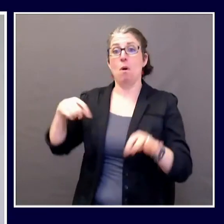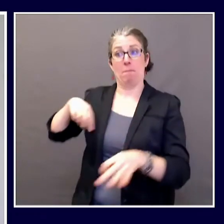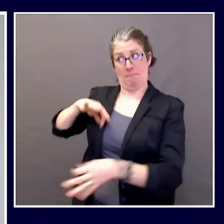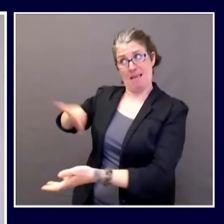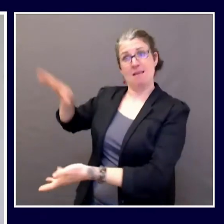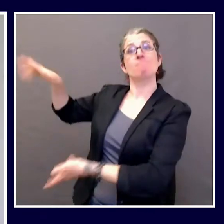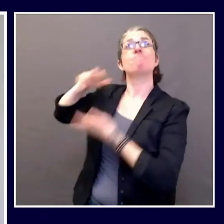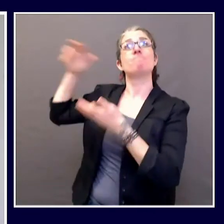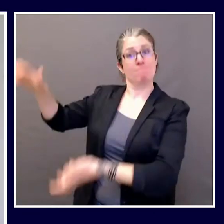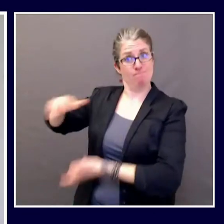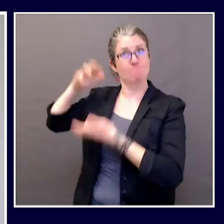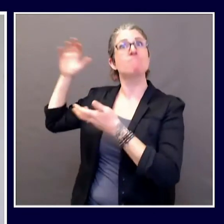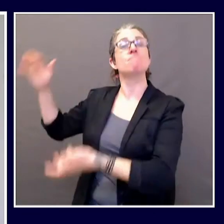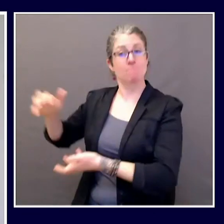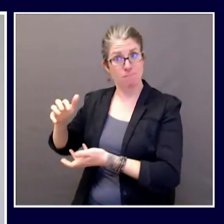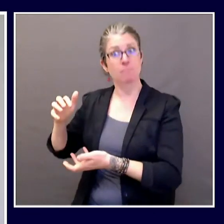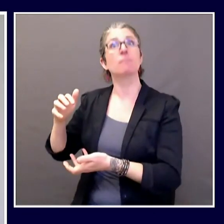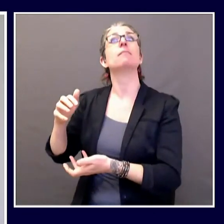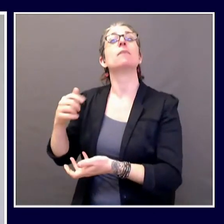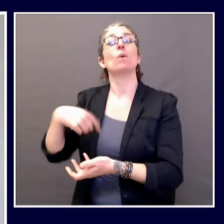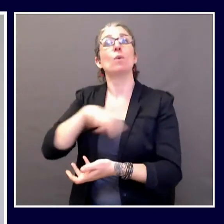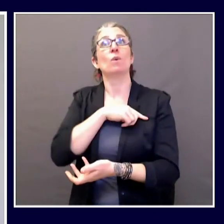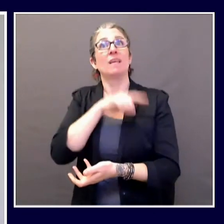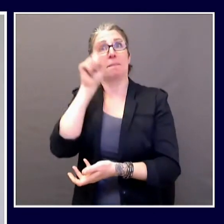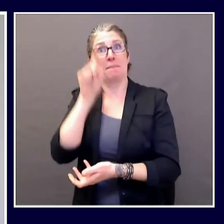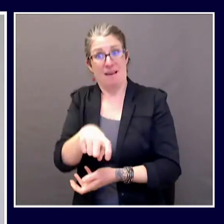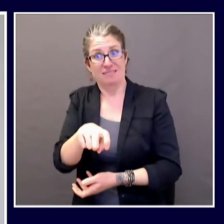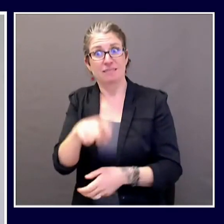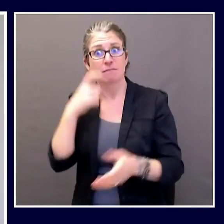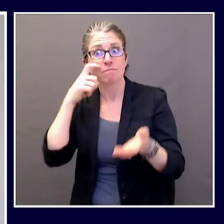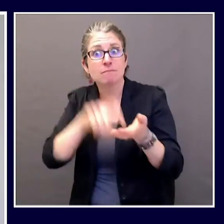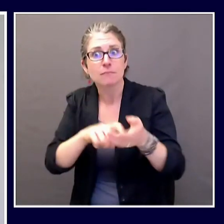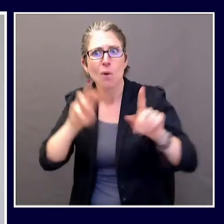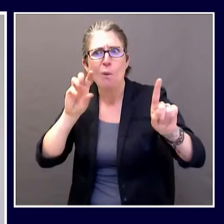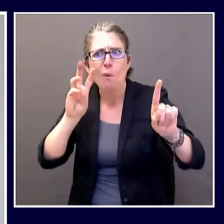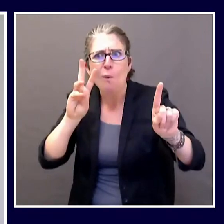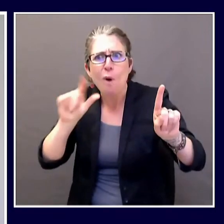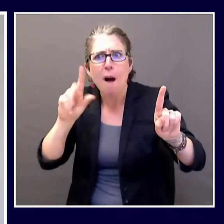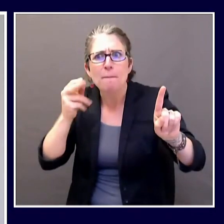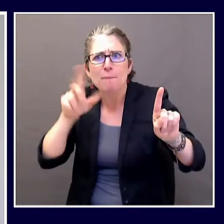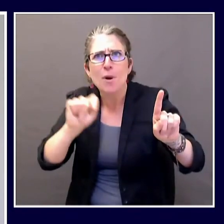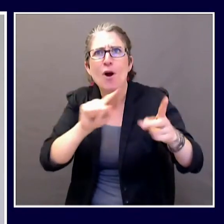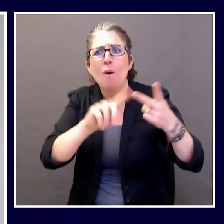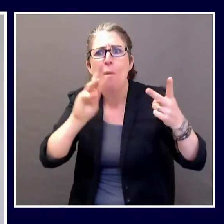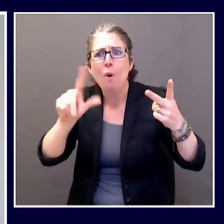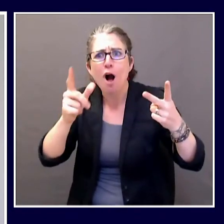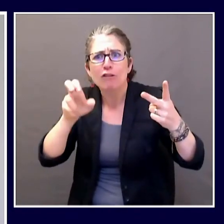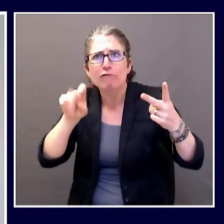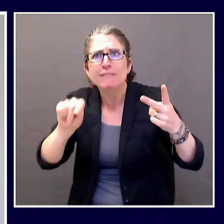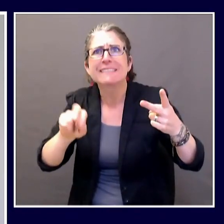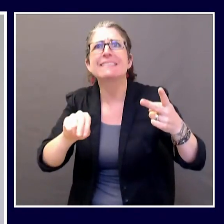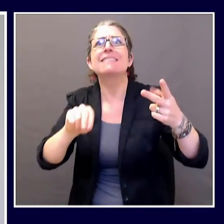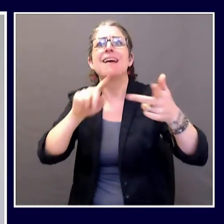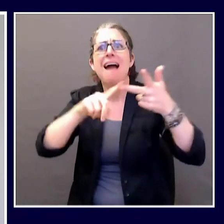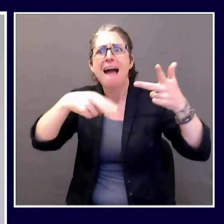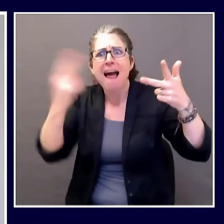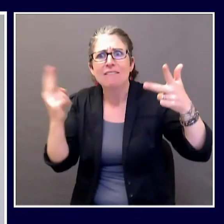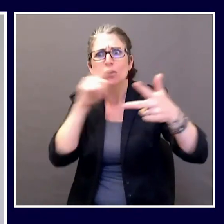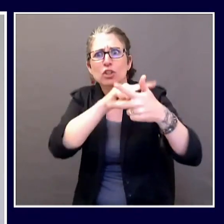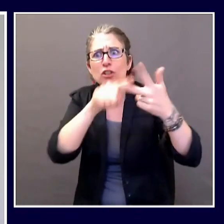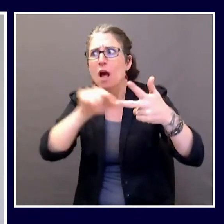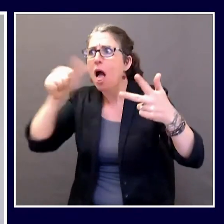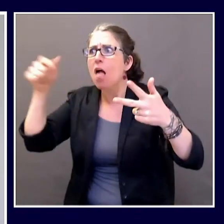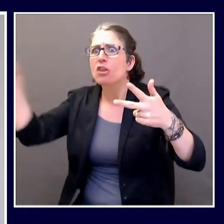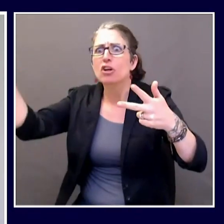from the government, separate and apart from the allocation that comes directly to the state of Maine. Those are places like